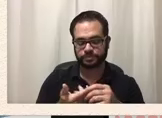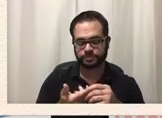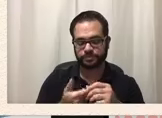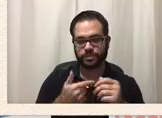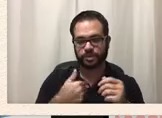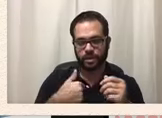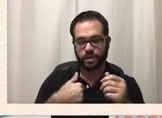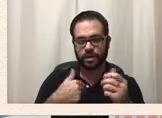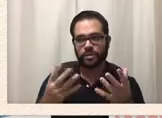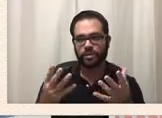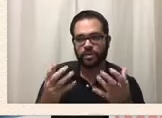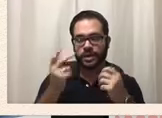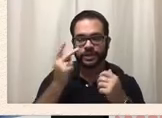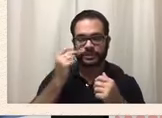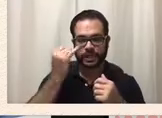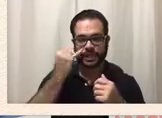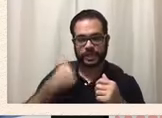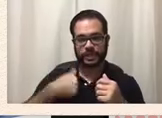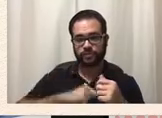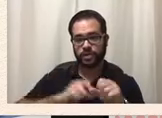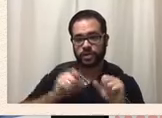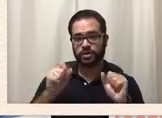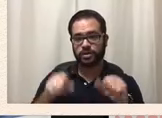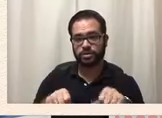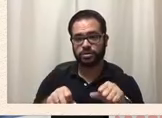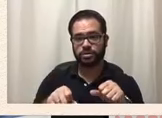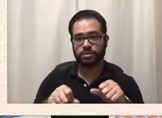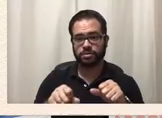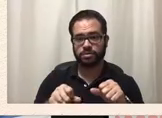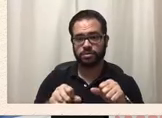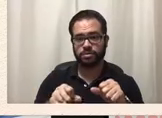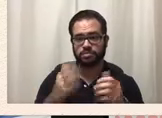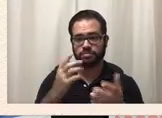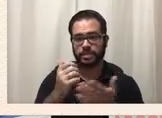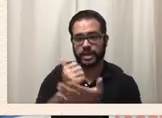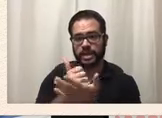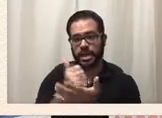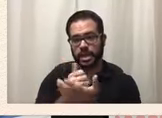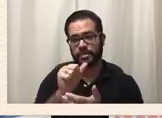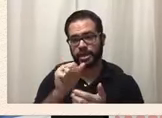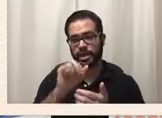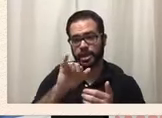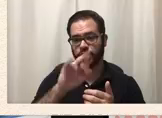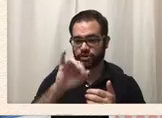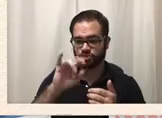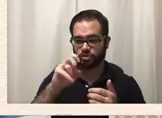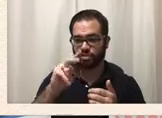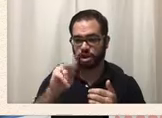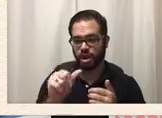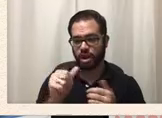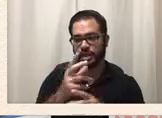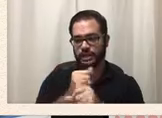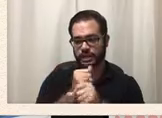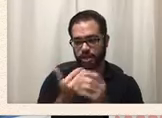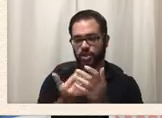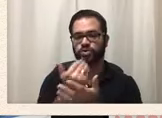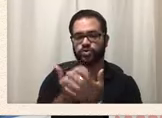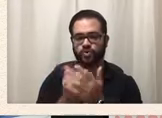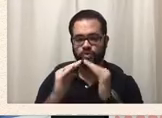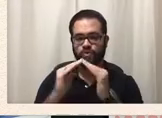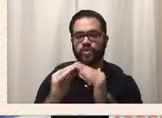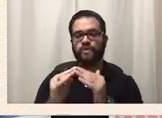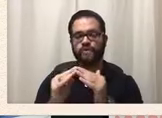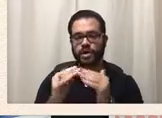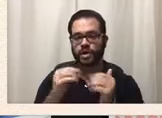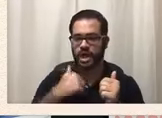could possibly help Arizona get a new roof on his house. And I knew it wasn't something that we could as a church